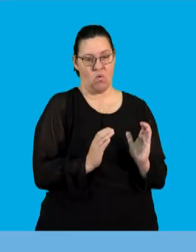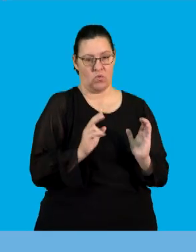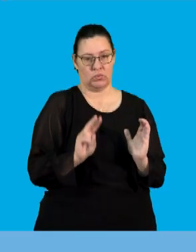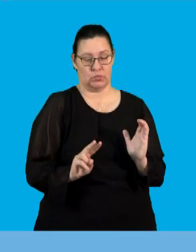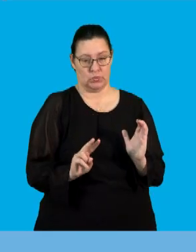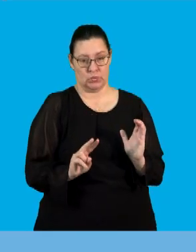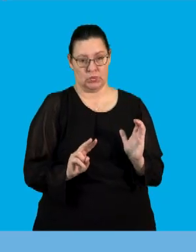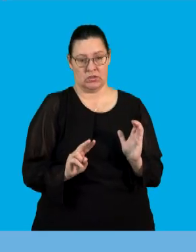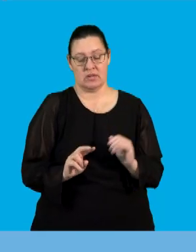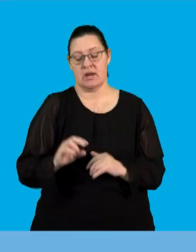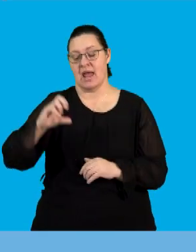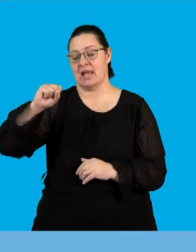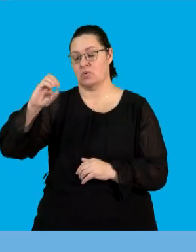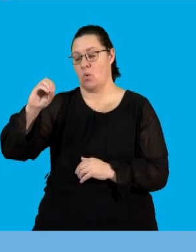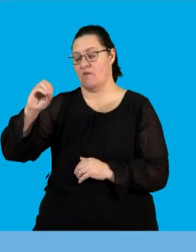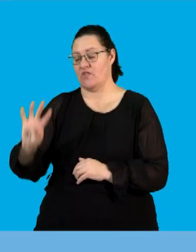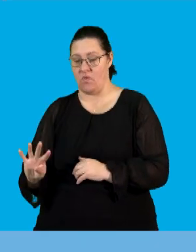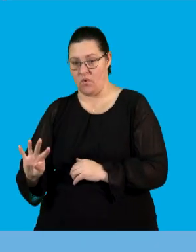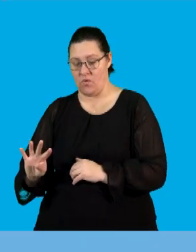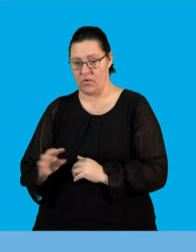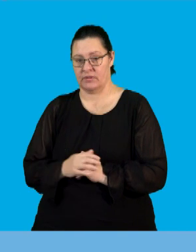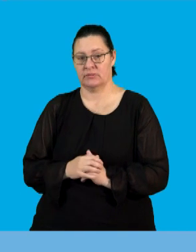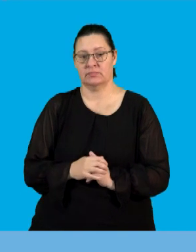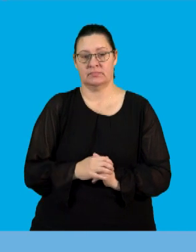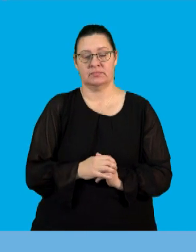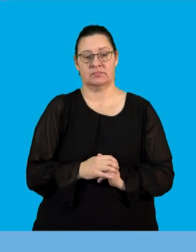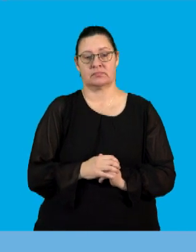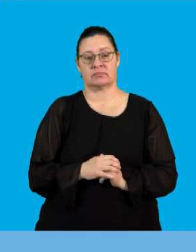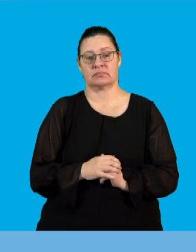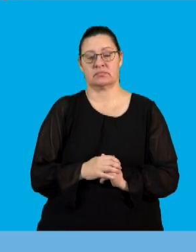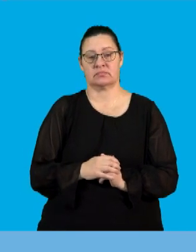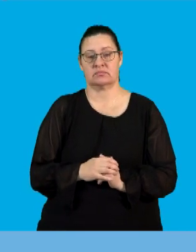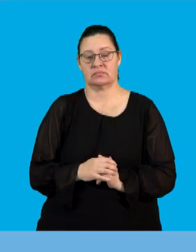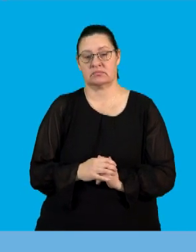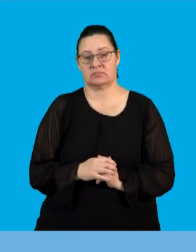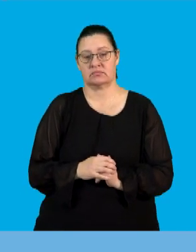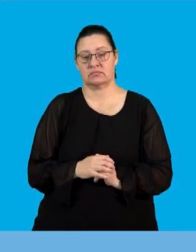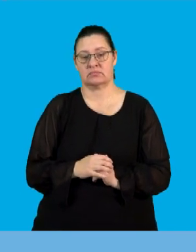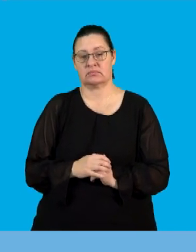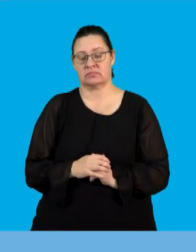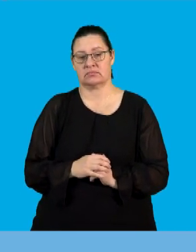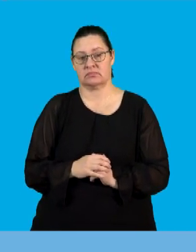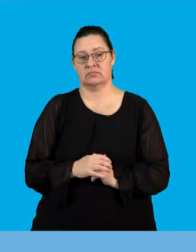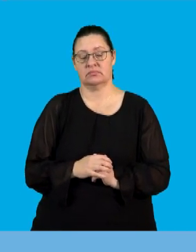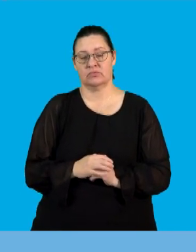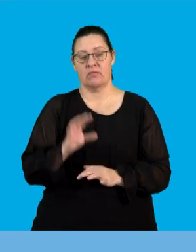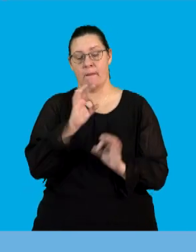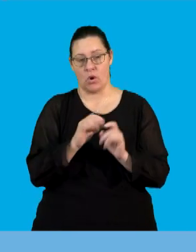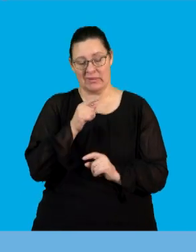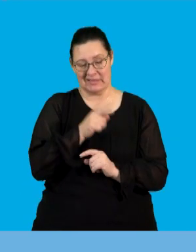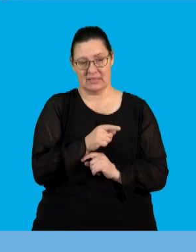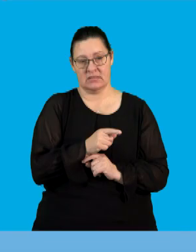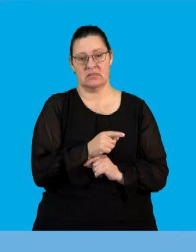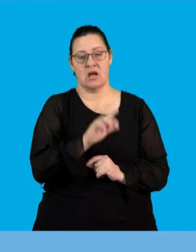with the 2 and then SO4. The subscript 2 outside the bracket, it tells you how many molecules